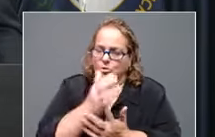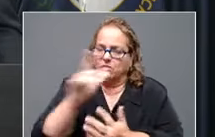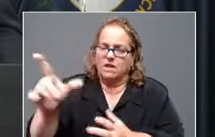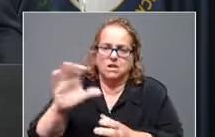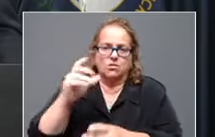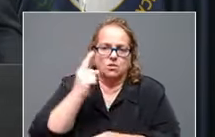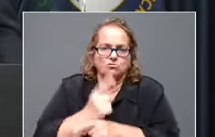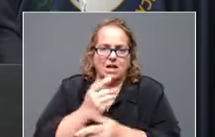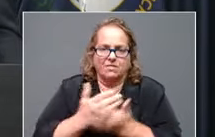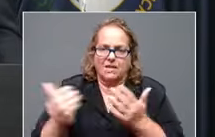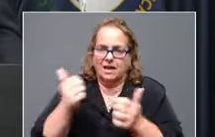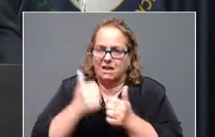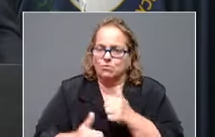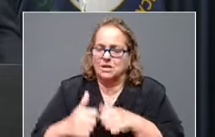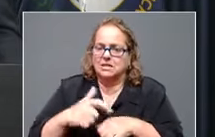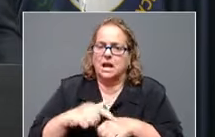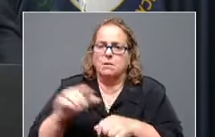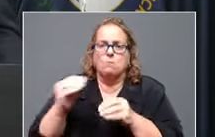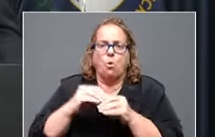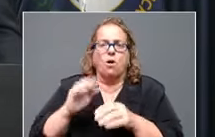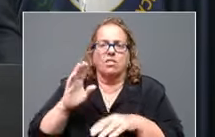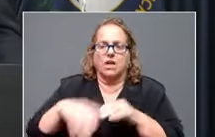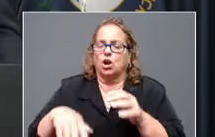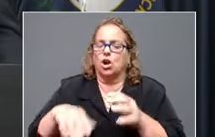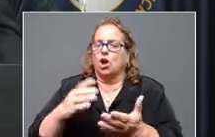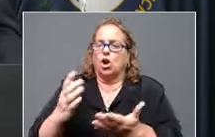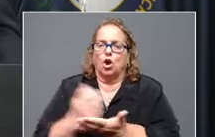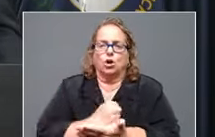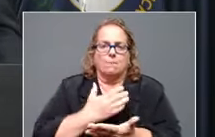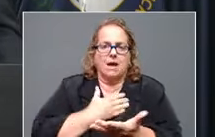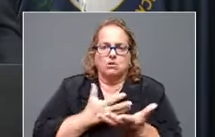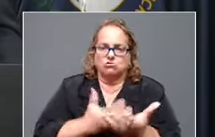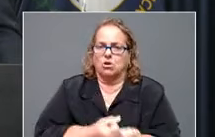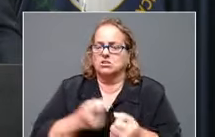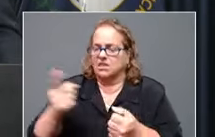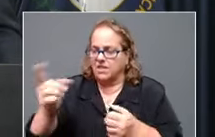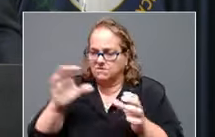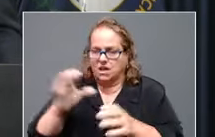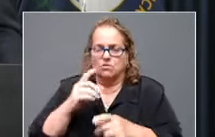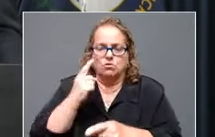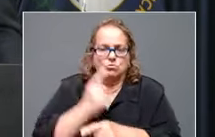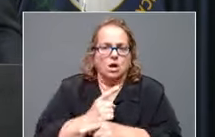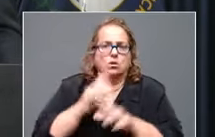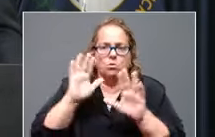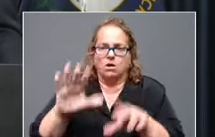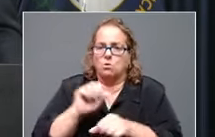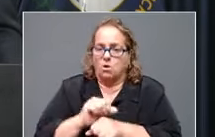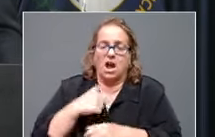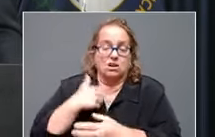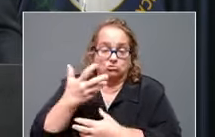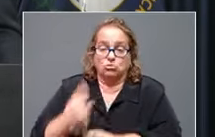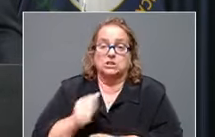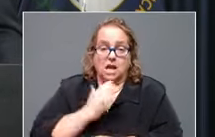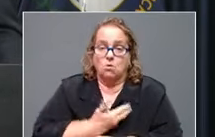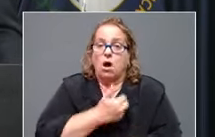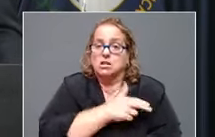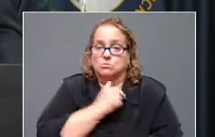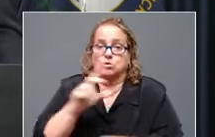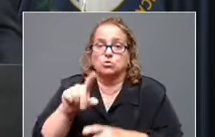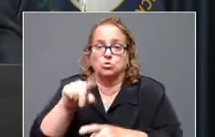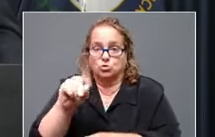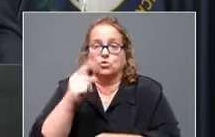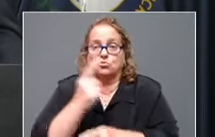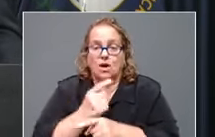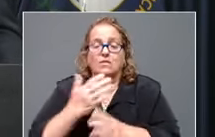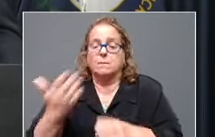already rolling it back. But for a hospital system that has capacity, putting off some of those could be